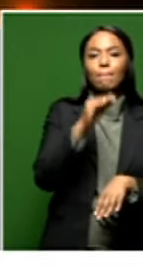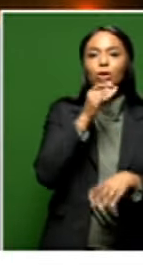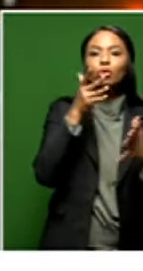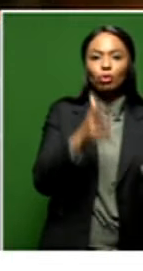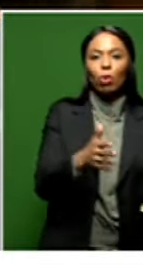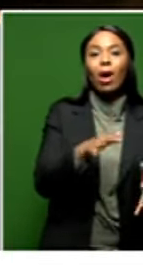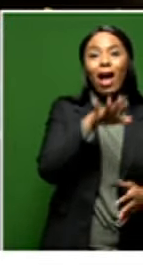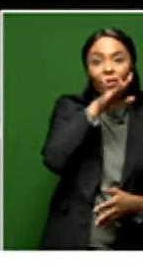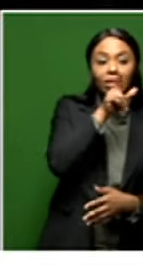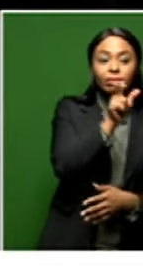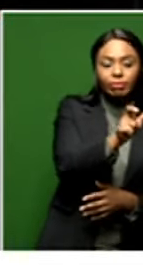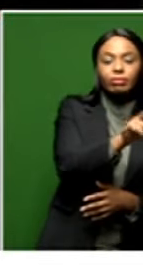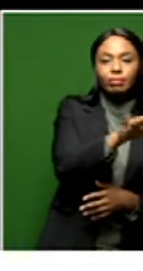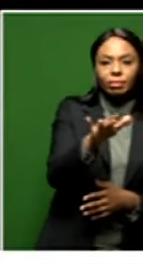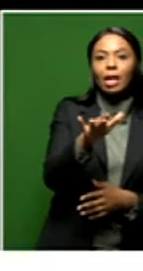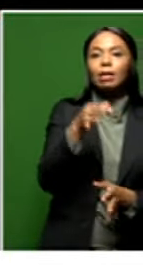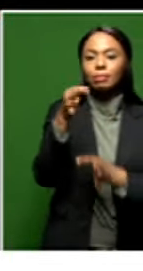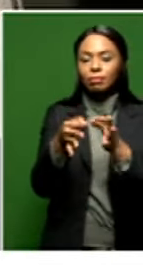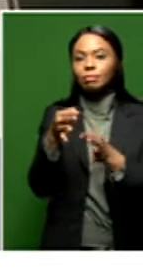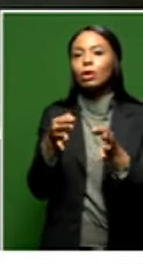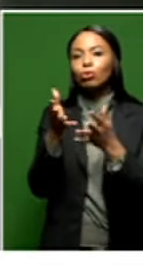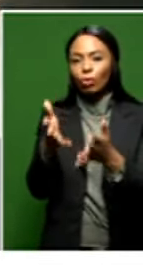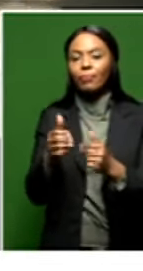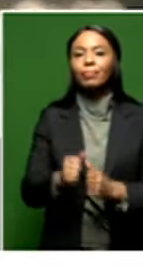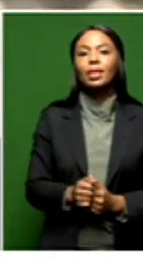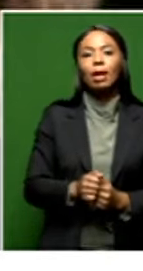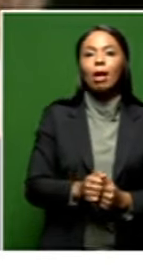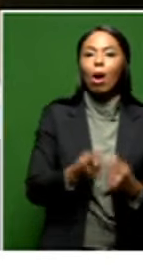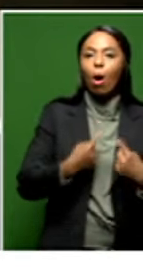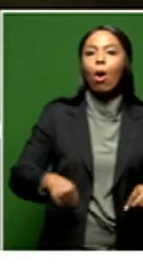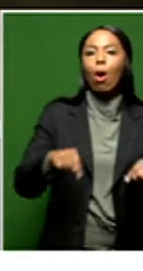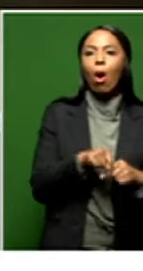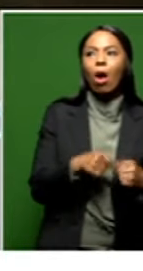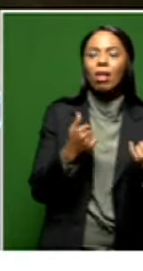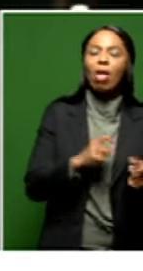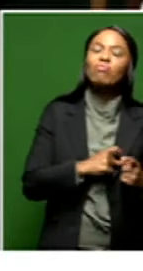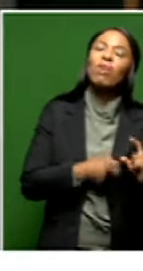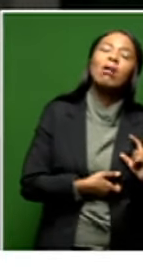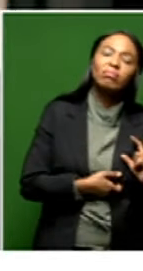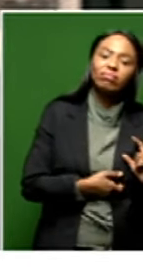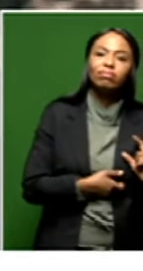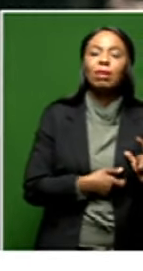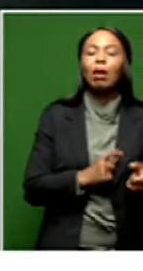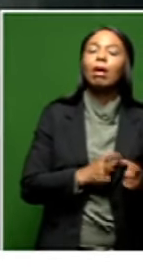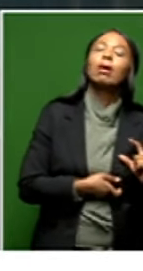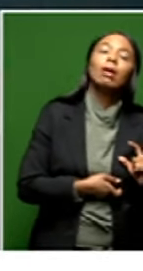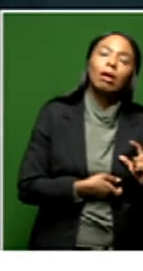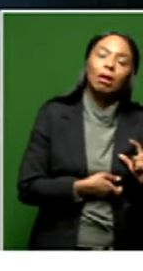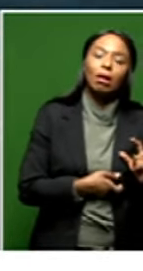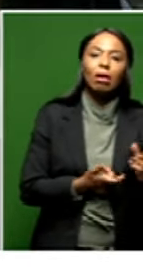And the song is about humanity and how we are all actually a little bit broken, I think. And it's sort of knowing